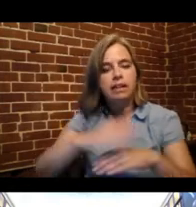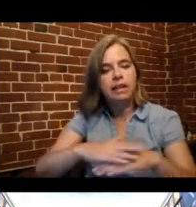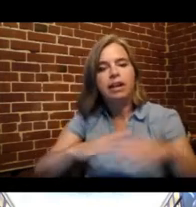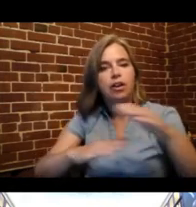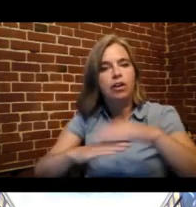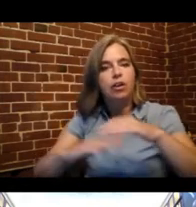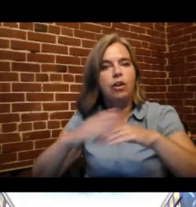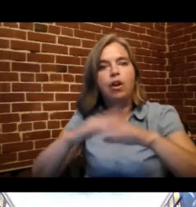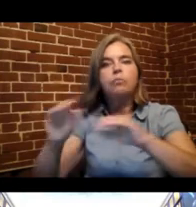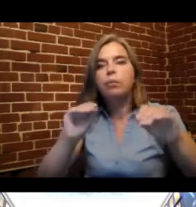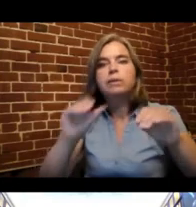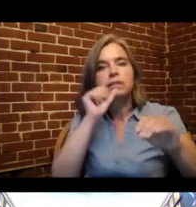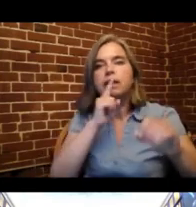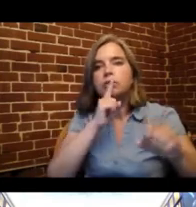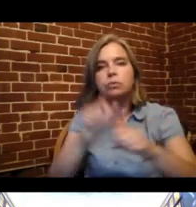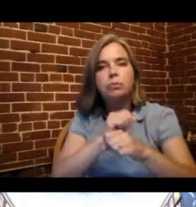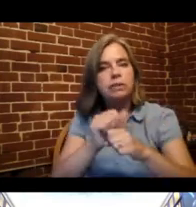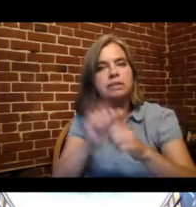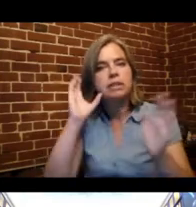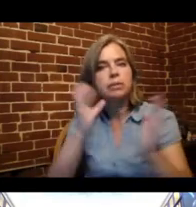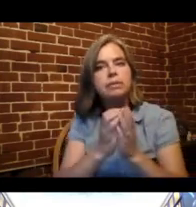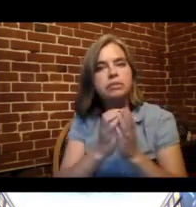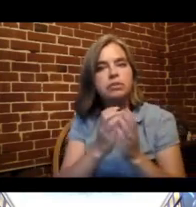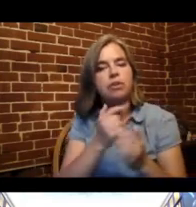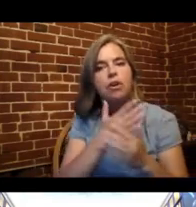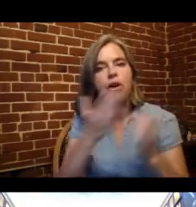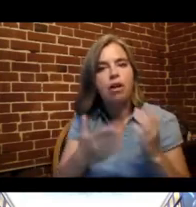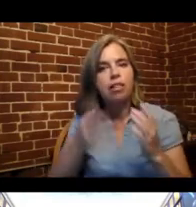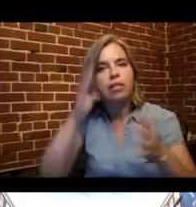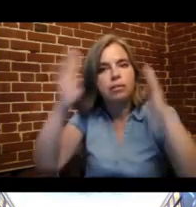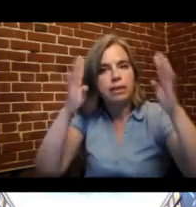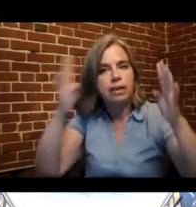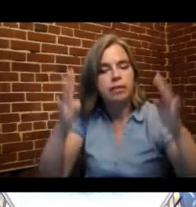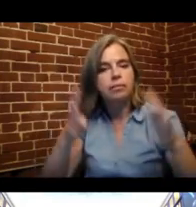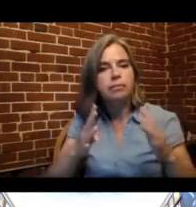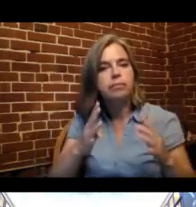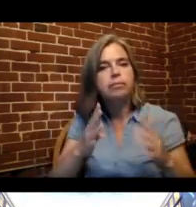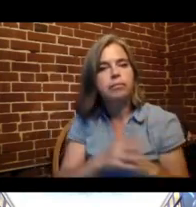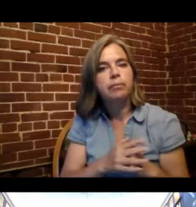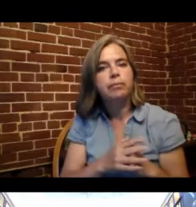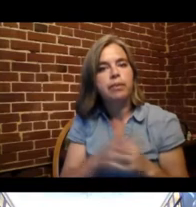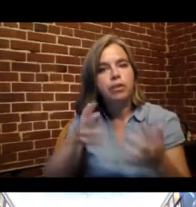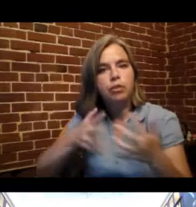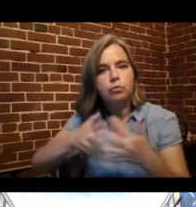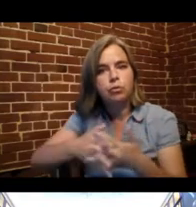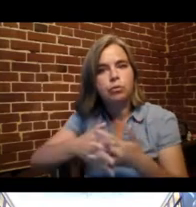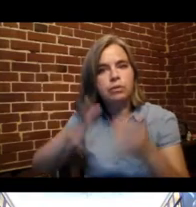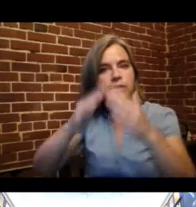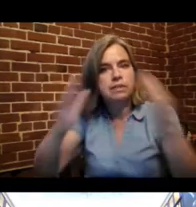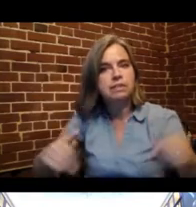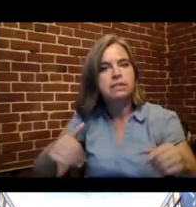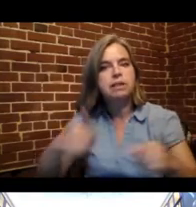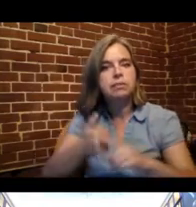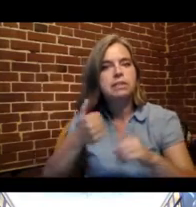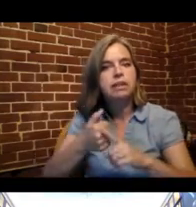real images. They're all artificial imageries. And the root system itself was created with